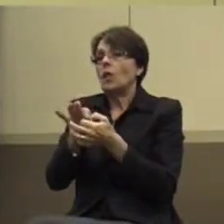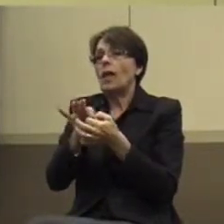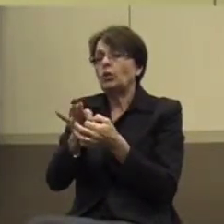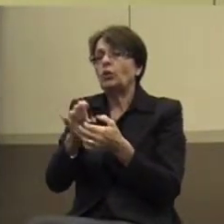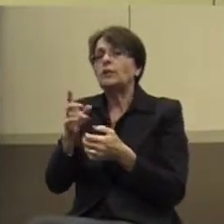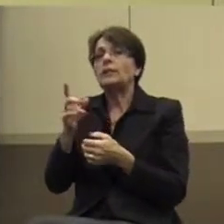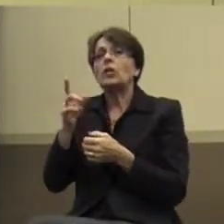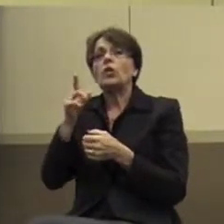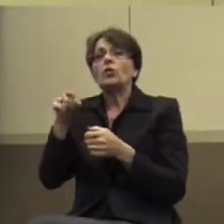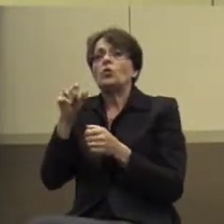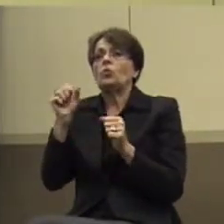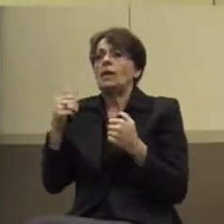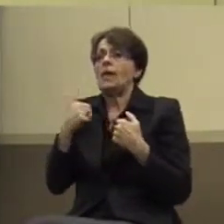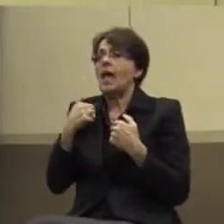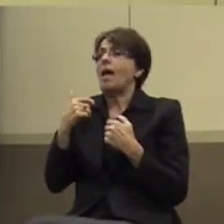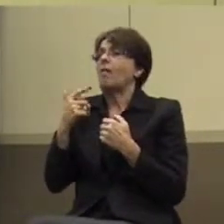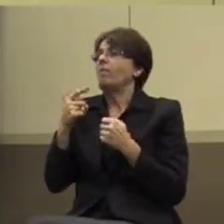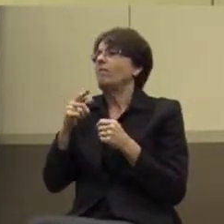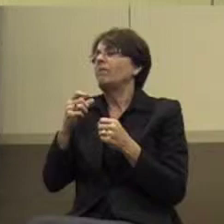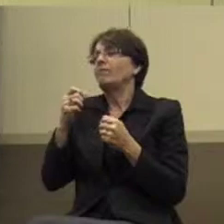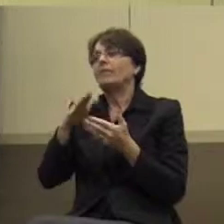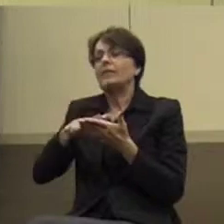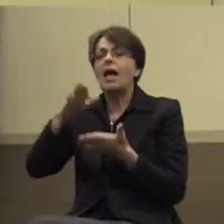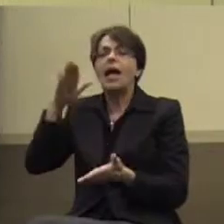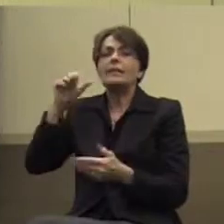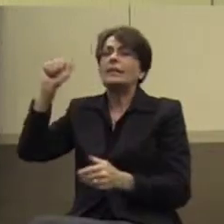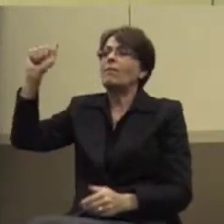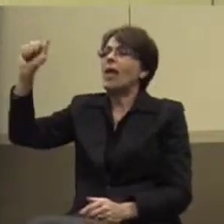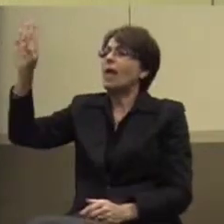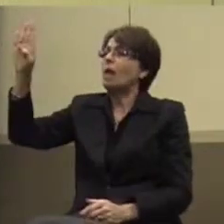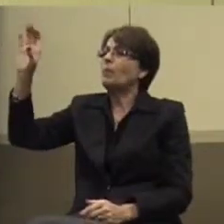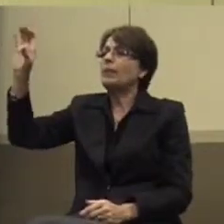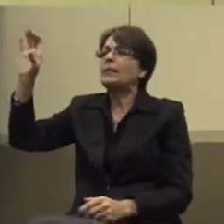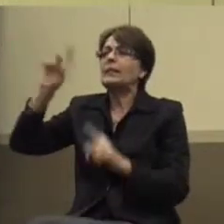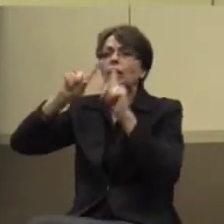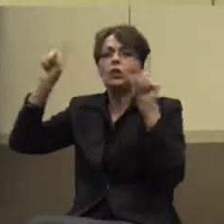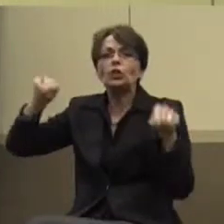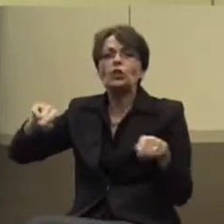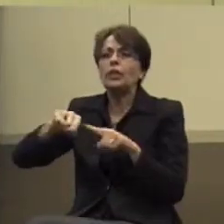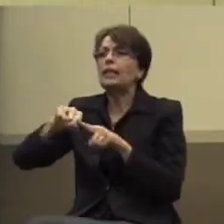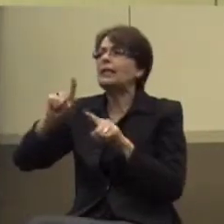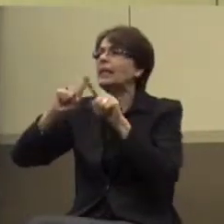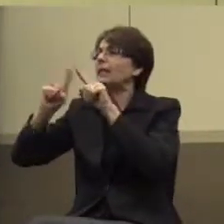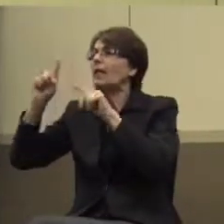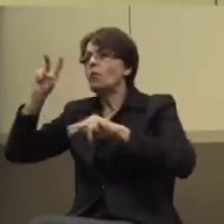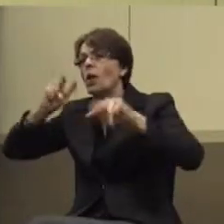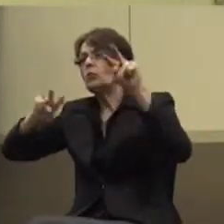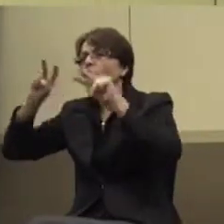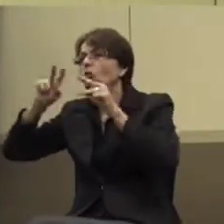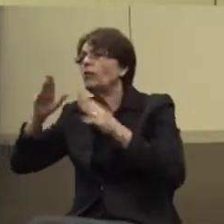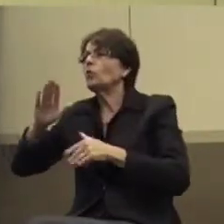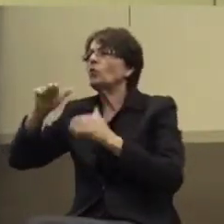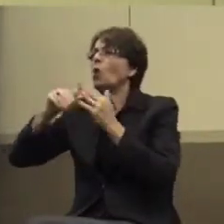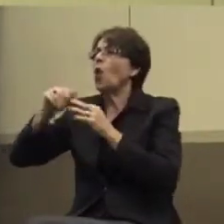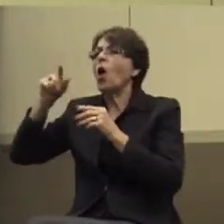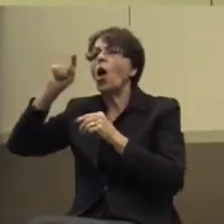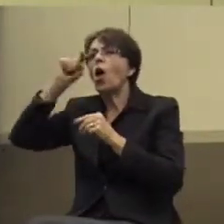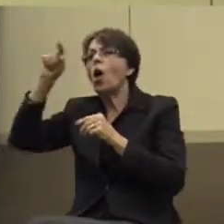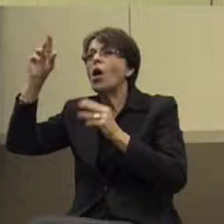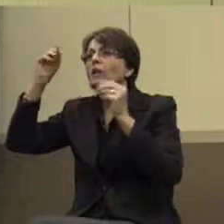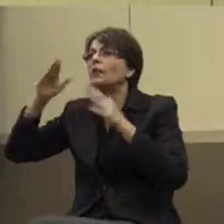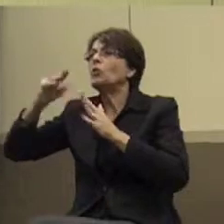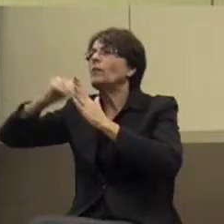You can have tons of ABC sheets, right? You can have different observers, all the teachers filling out forms like